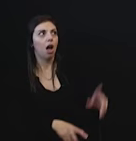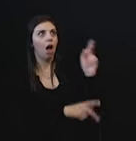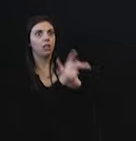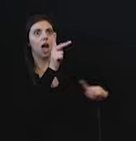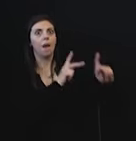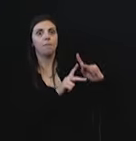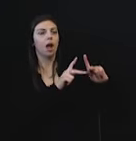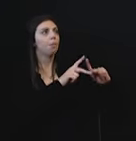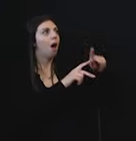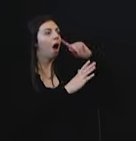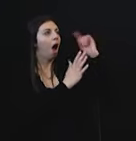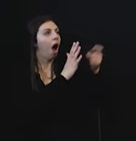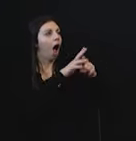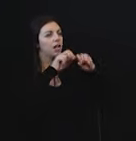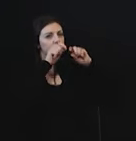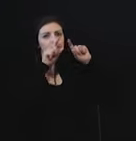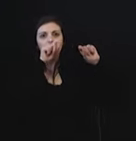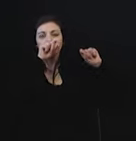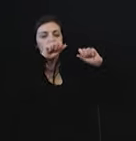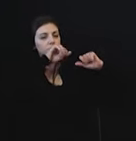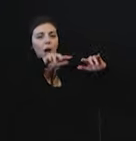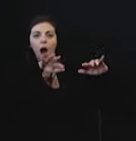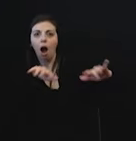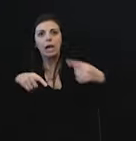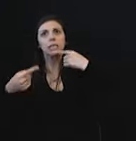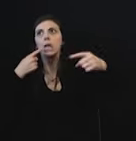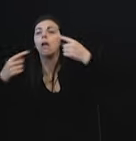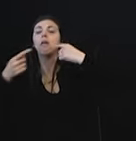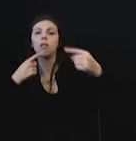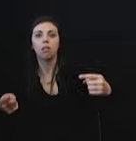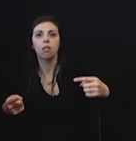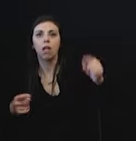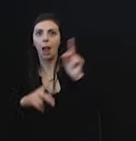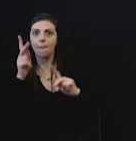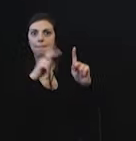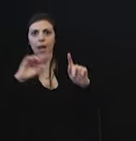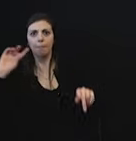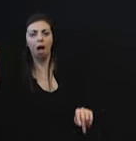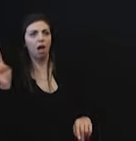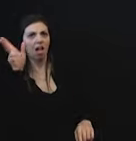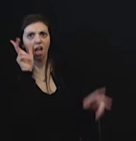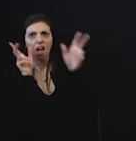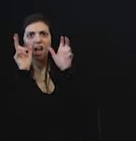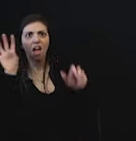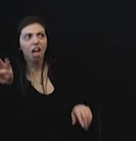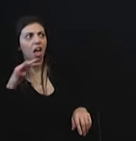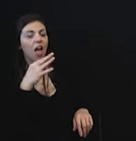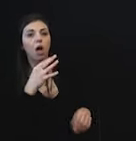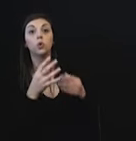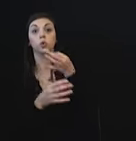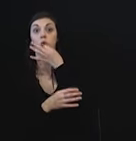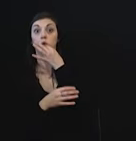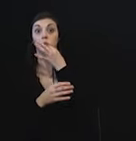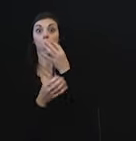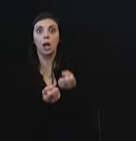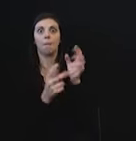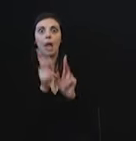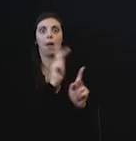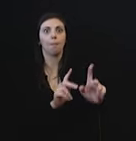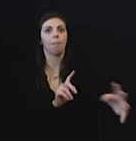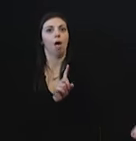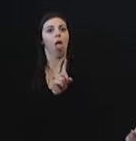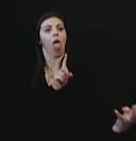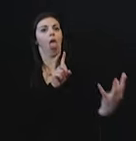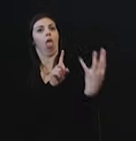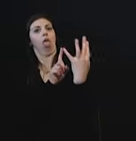they ran. And people rushed out to see what had happened. A crowd soon gathered around Jesus, and they saw